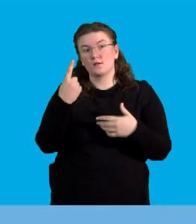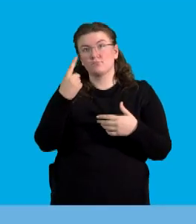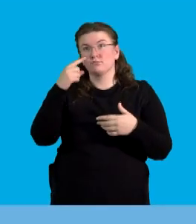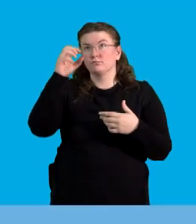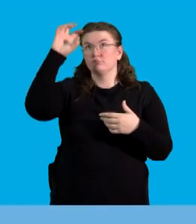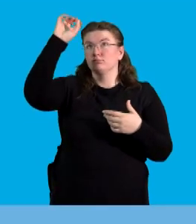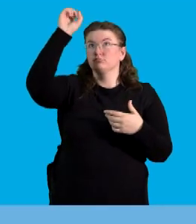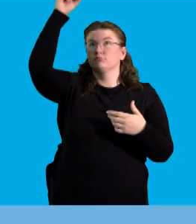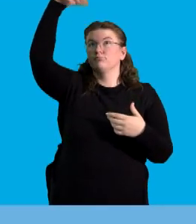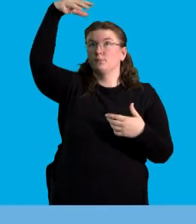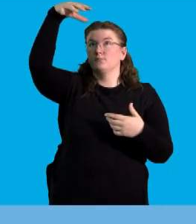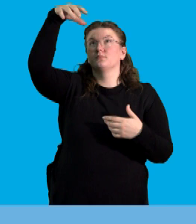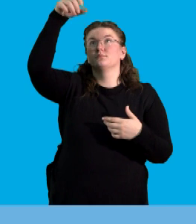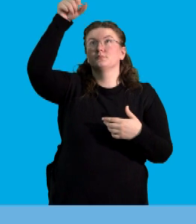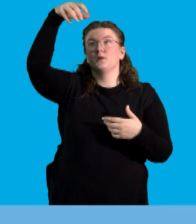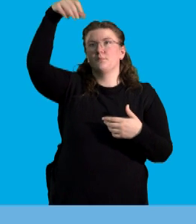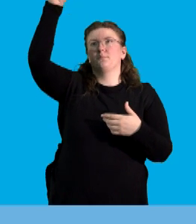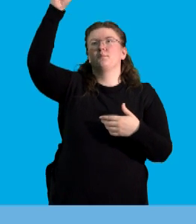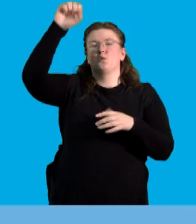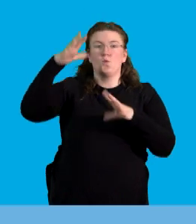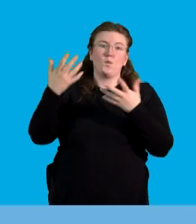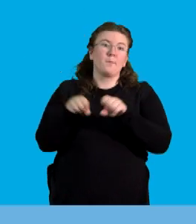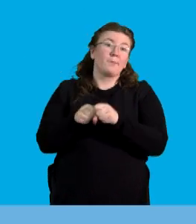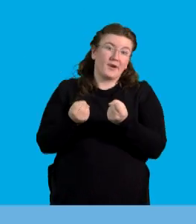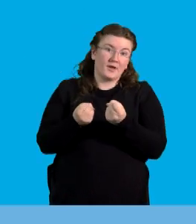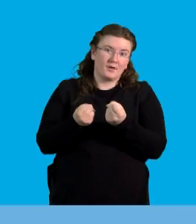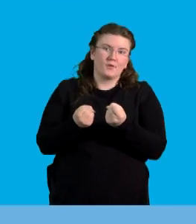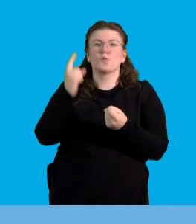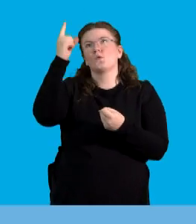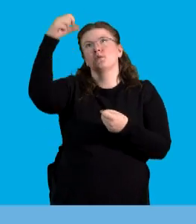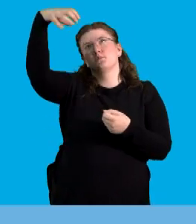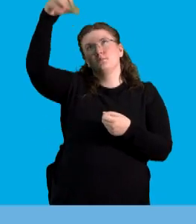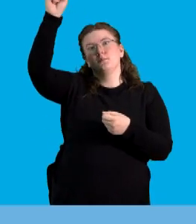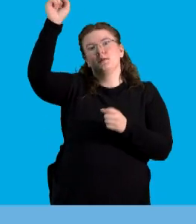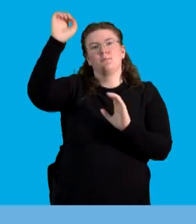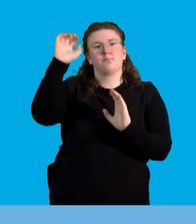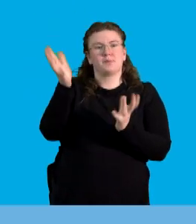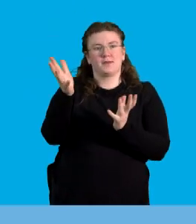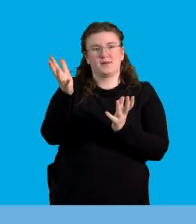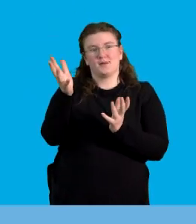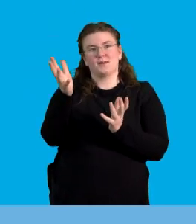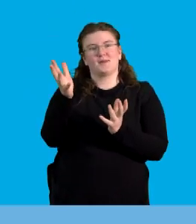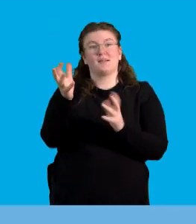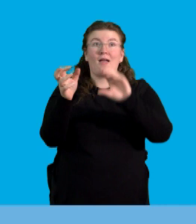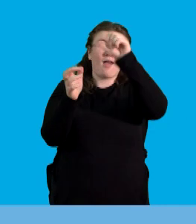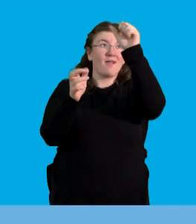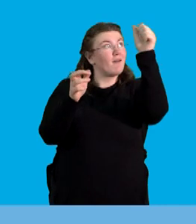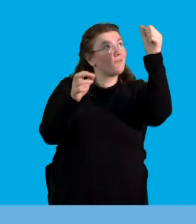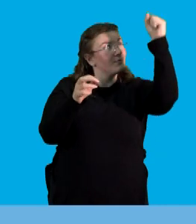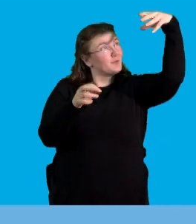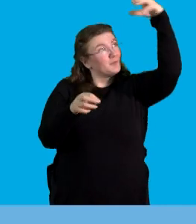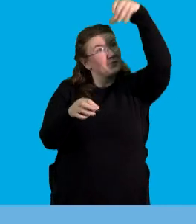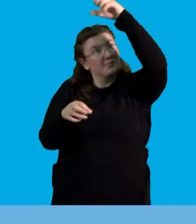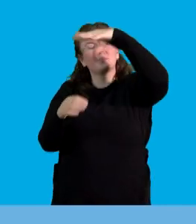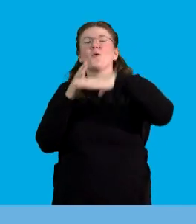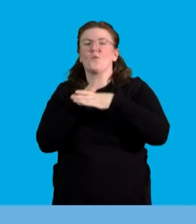fuses, if a filament breaks, only the one parallel branch is going to be eliminated. The rest of the lights will still be able